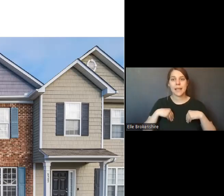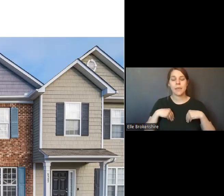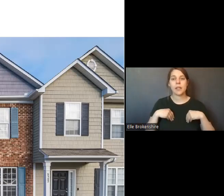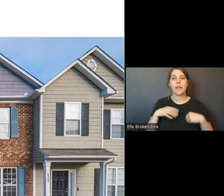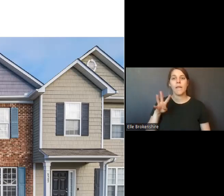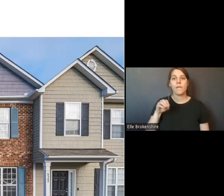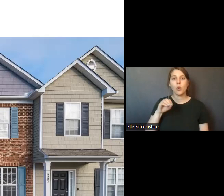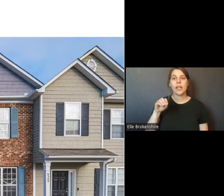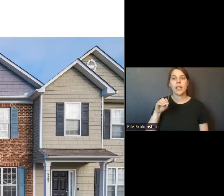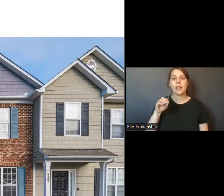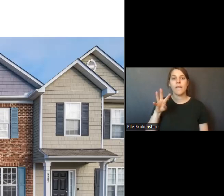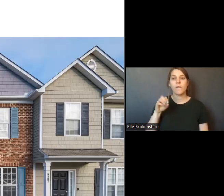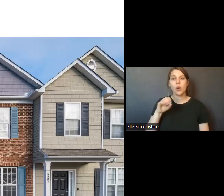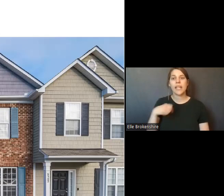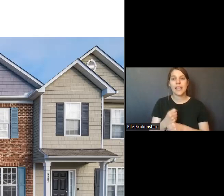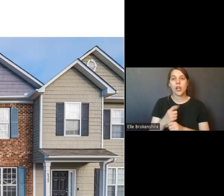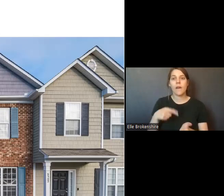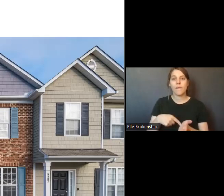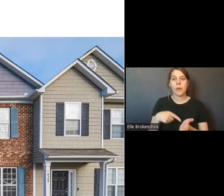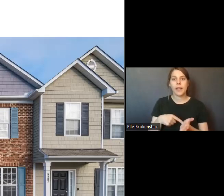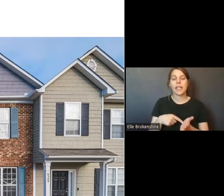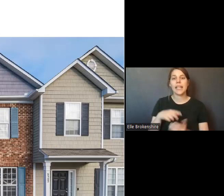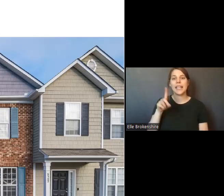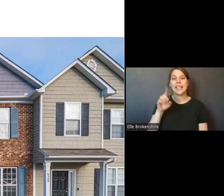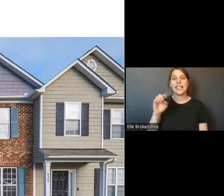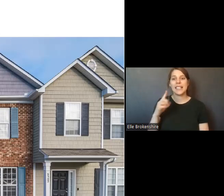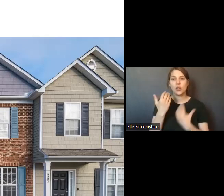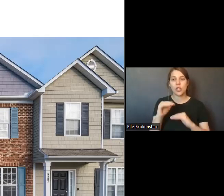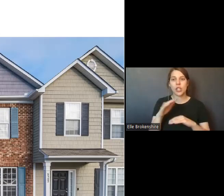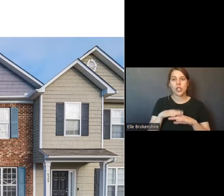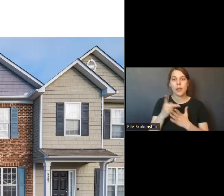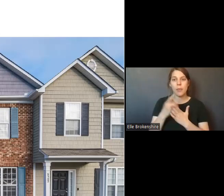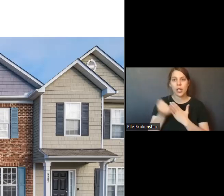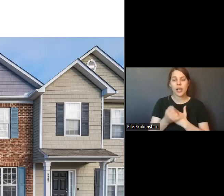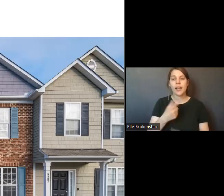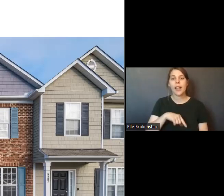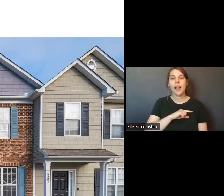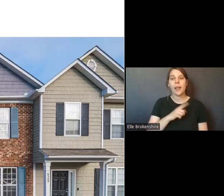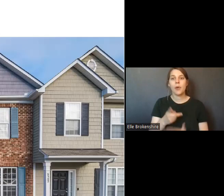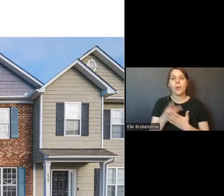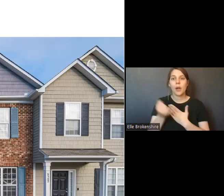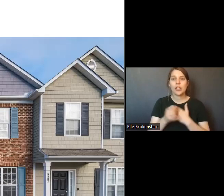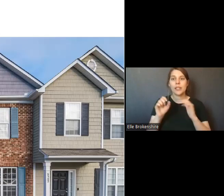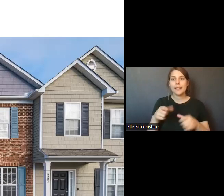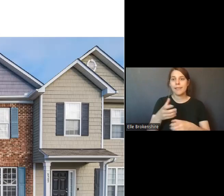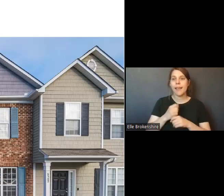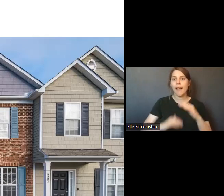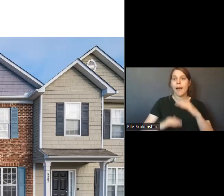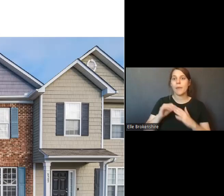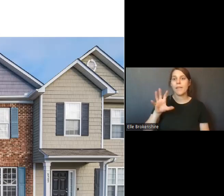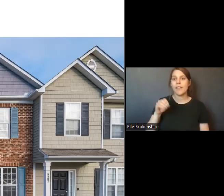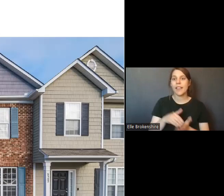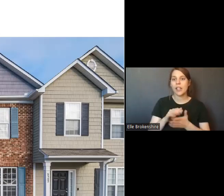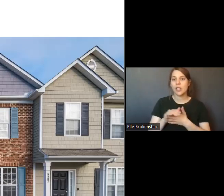40-year affordability deed restriction on the project. And eligible projects can receive up to $50,000 of preservation